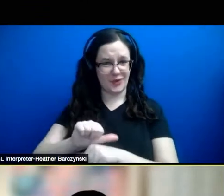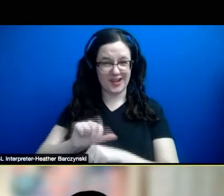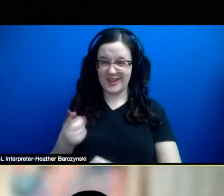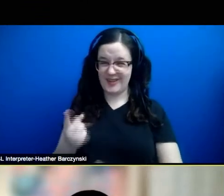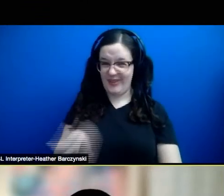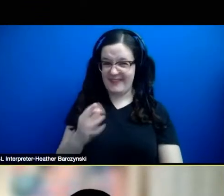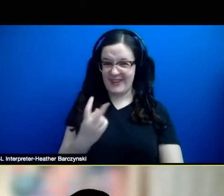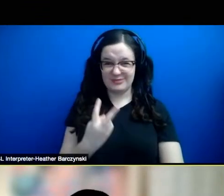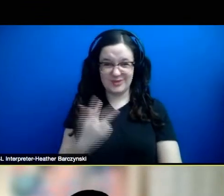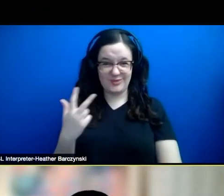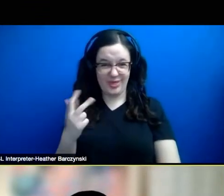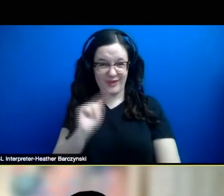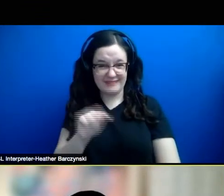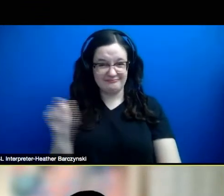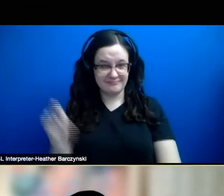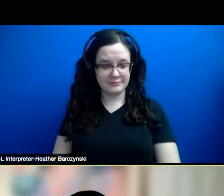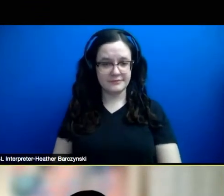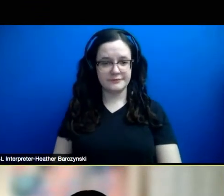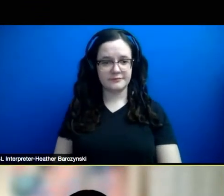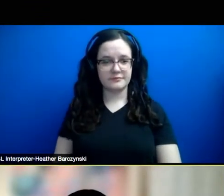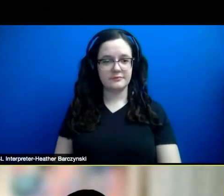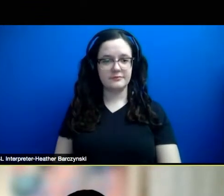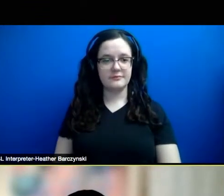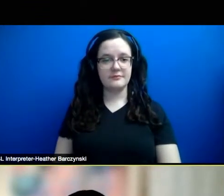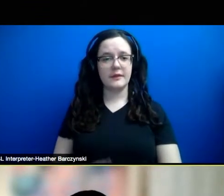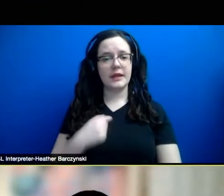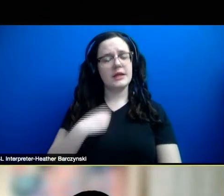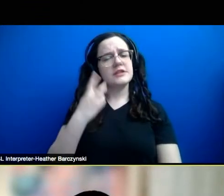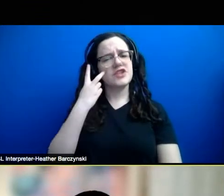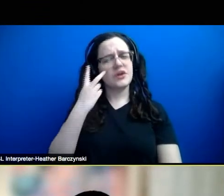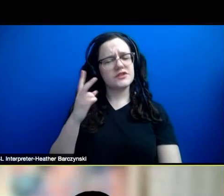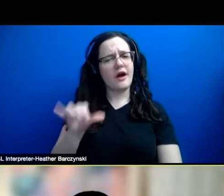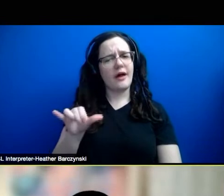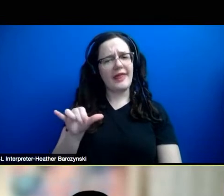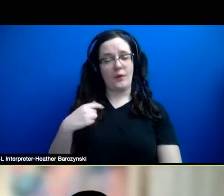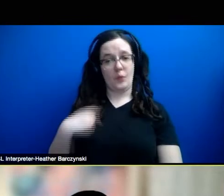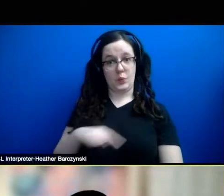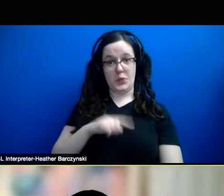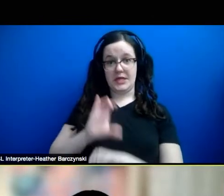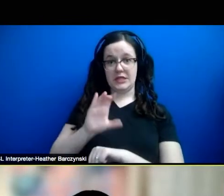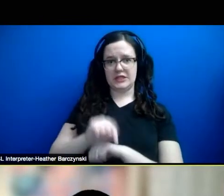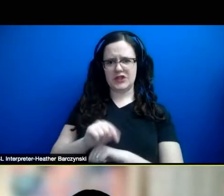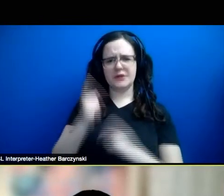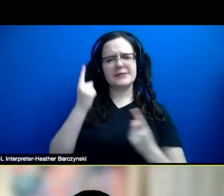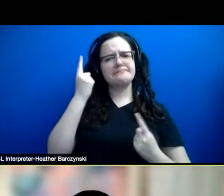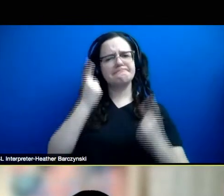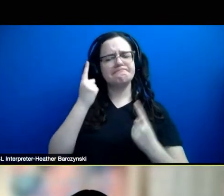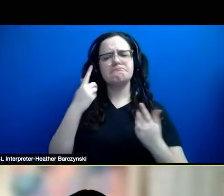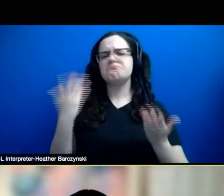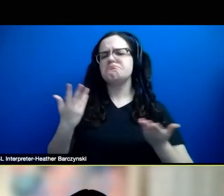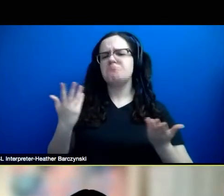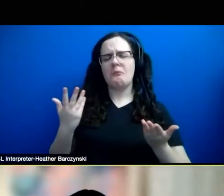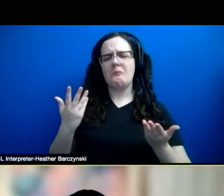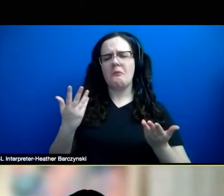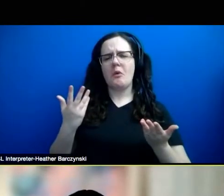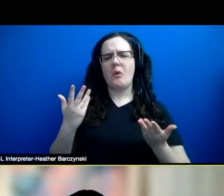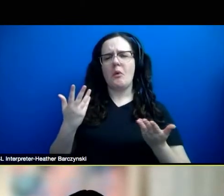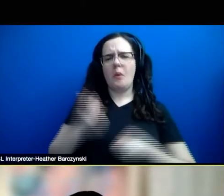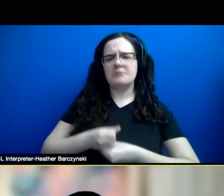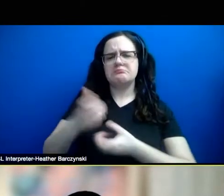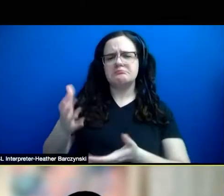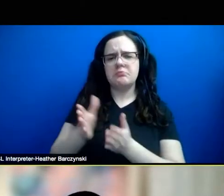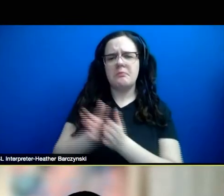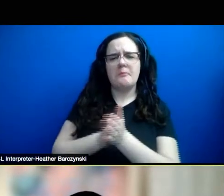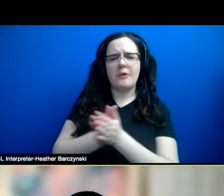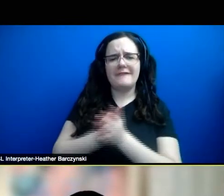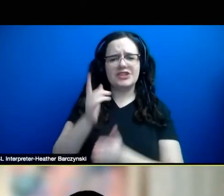at this, one of the things we wanted to consider as your consultants is, well, what would motivate the town of Brighton to do such a thing?